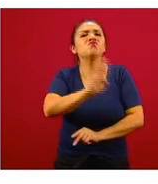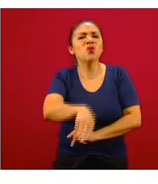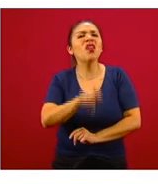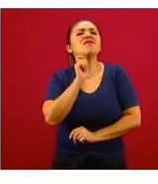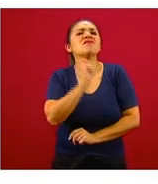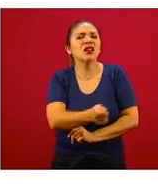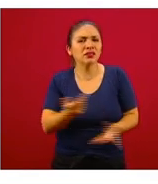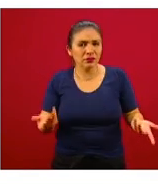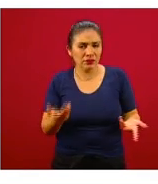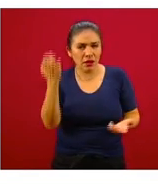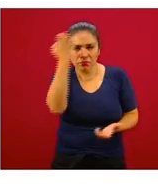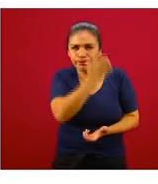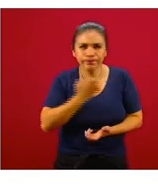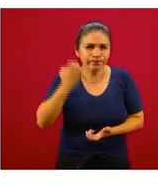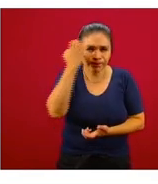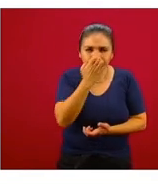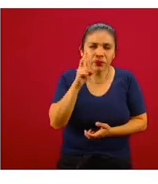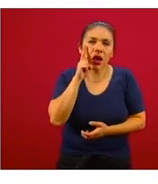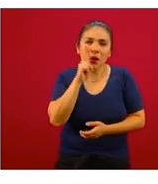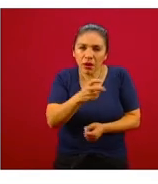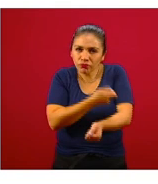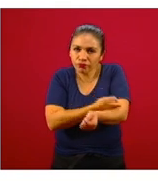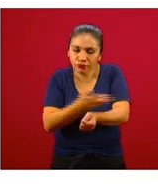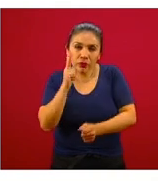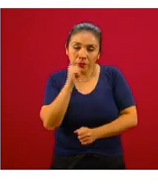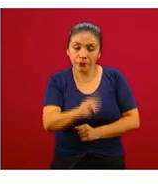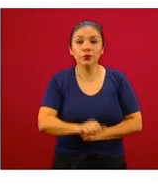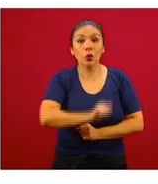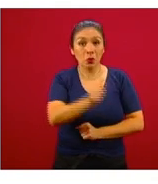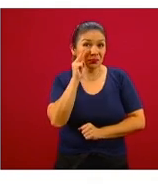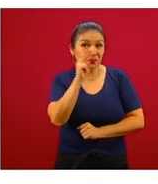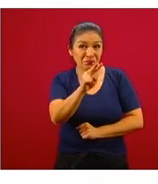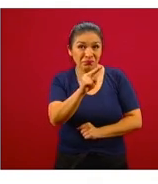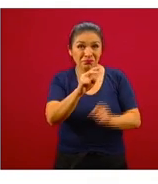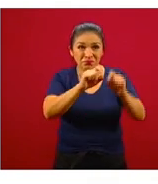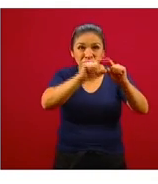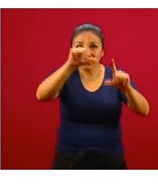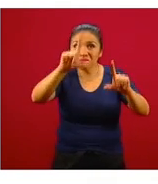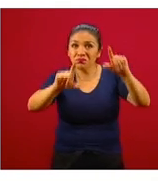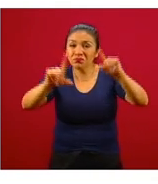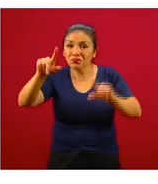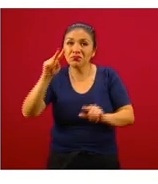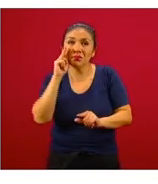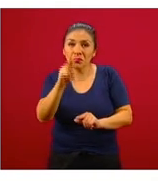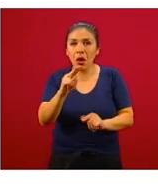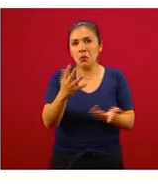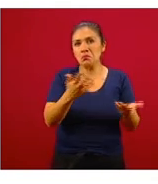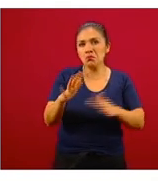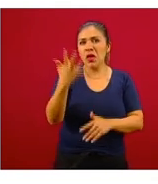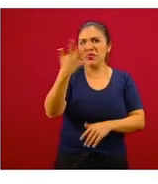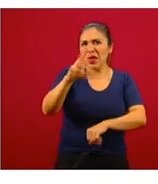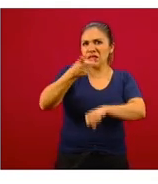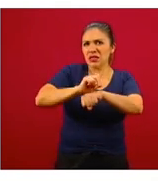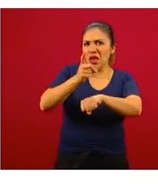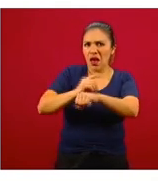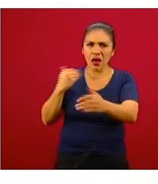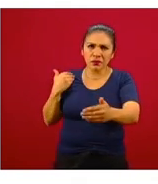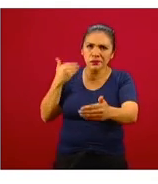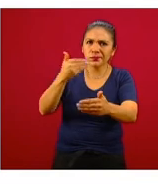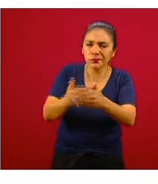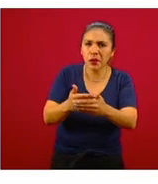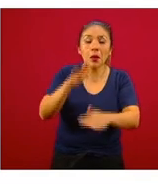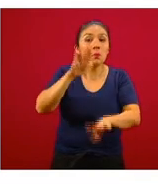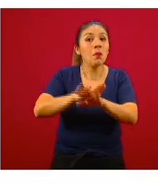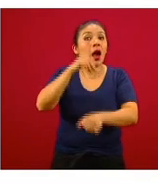224 fatalities that are currently considered suspect, meaning we are waiting for the results in order to either confirm